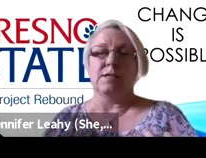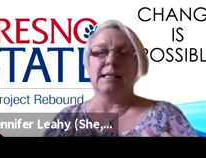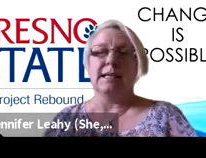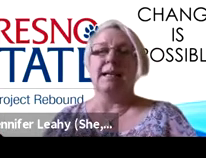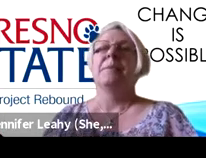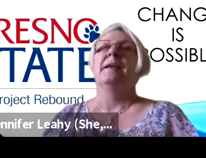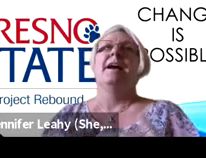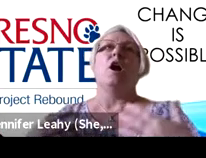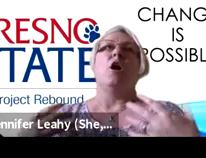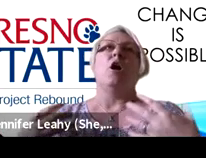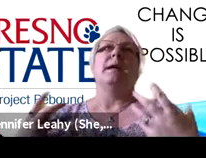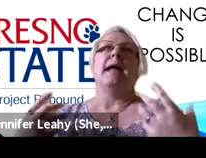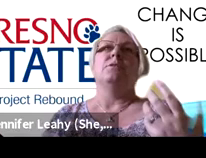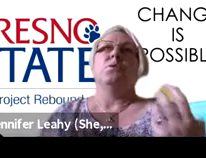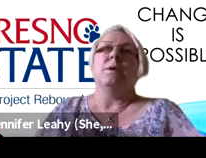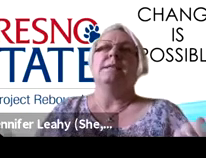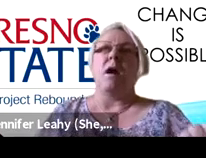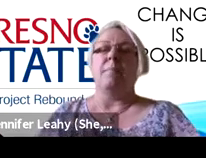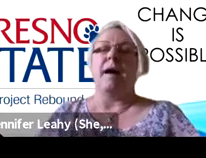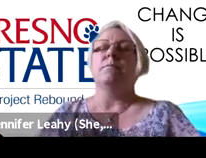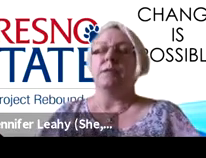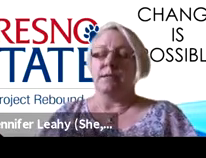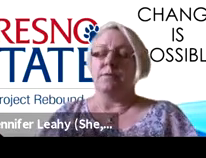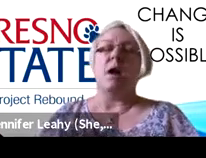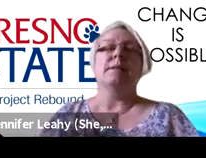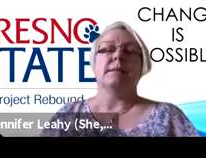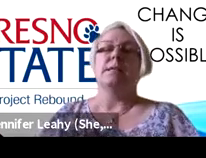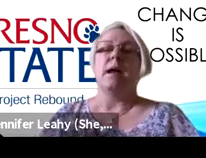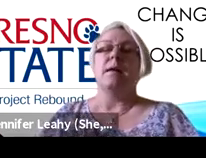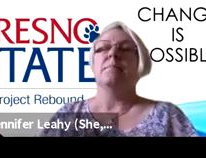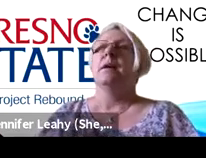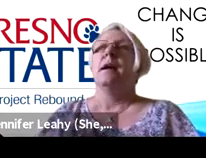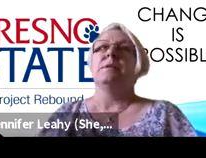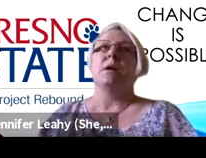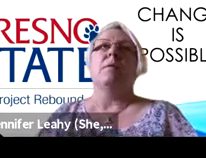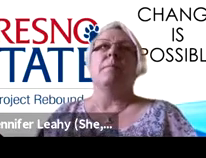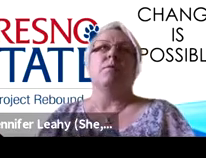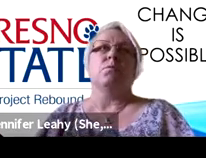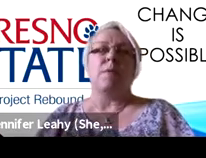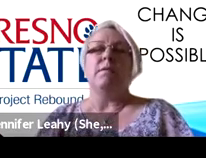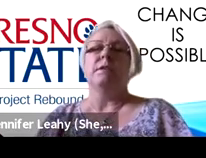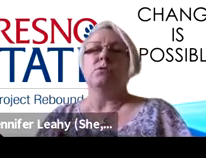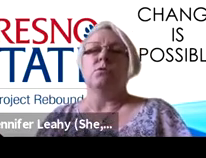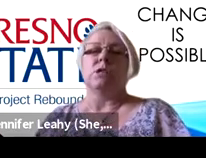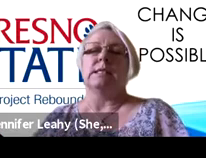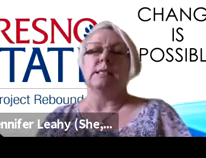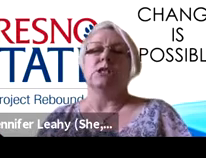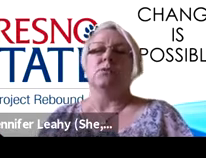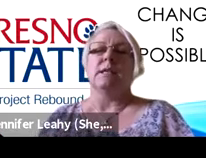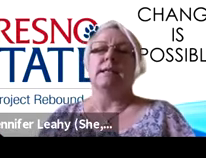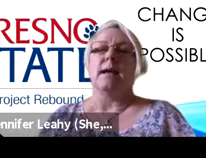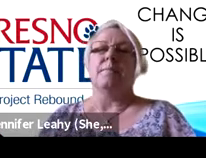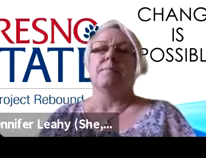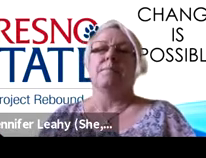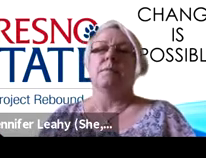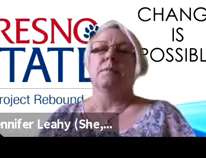any university. And we talk about different topics every time, and we talk about relevant social justice issues